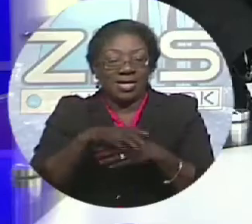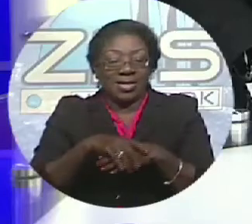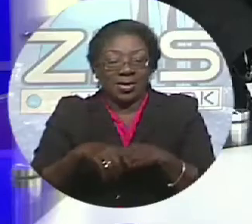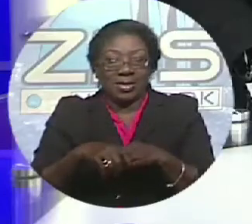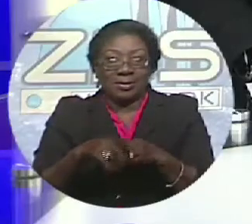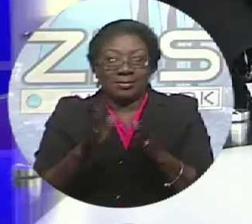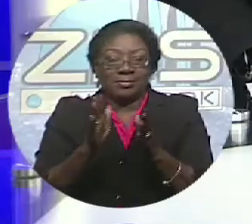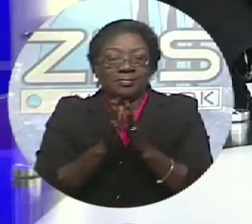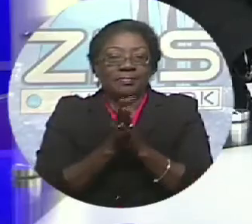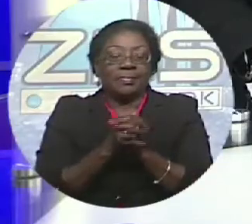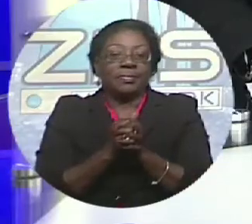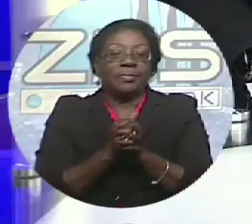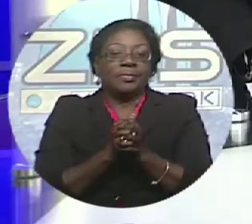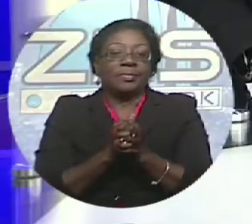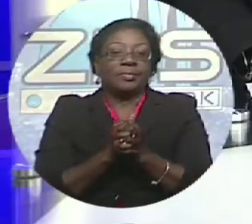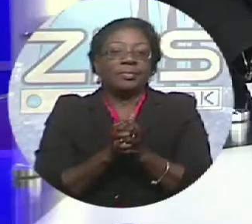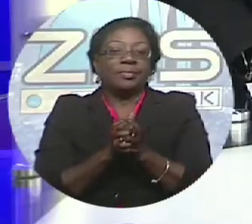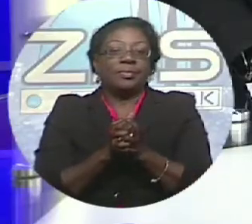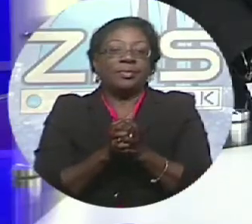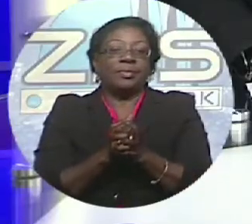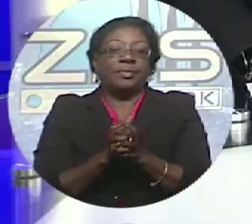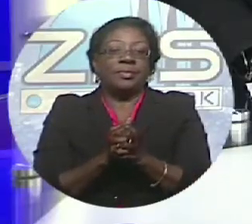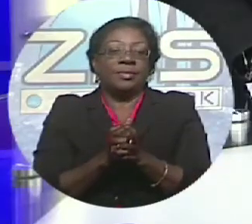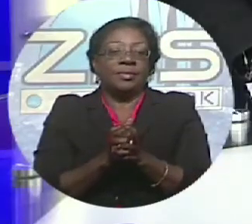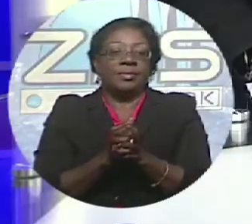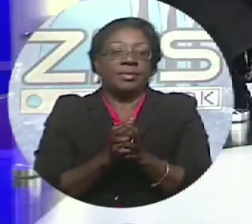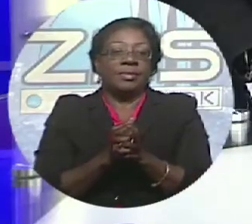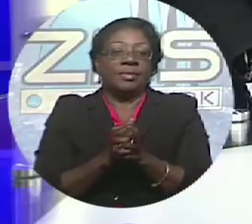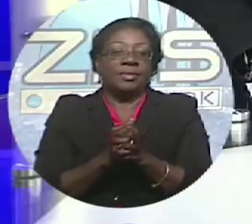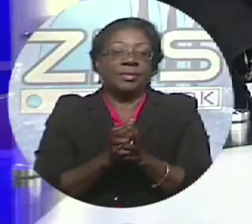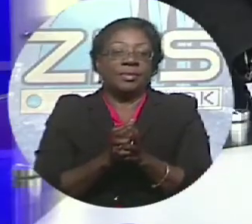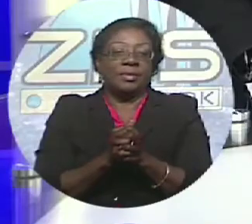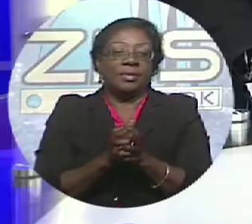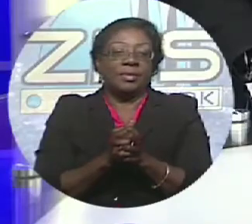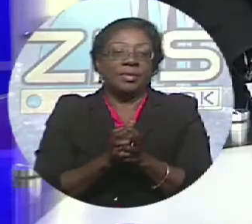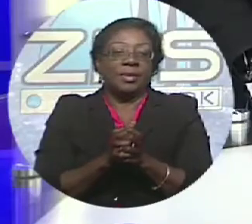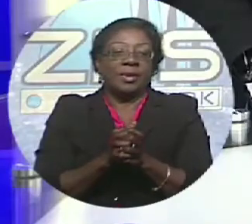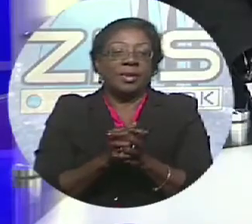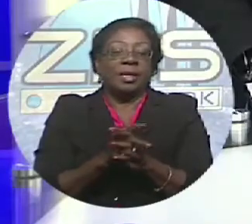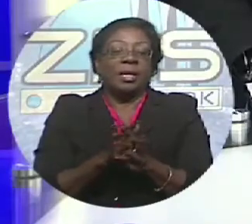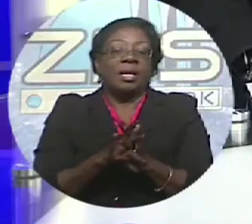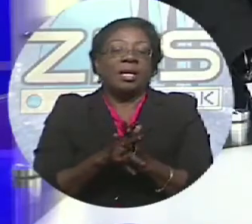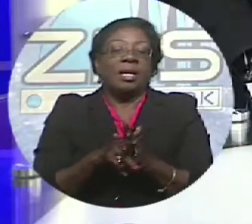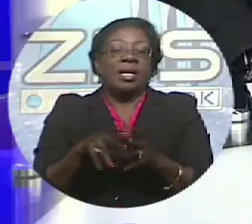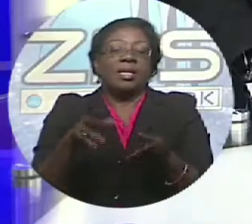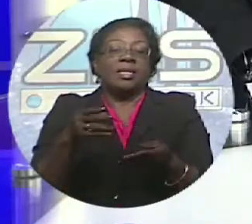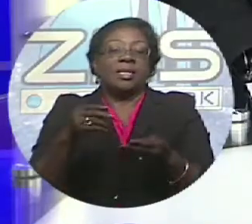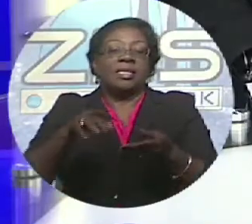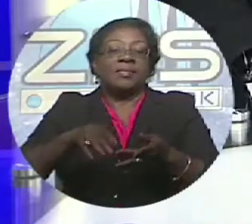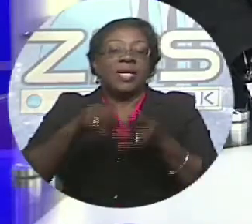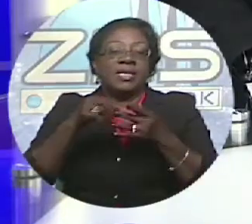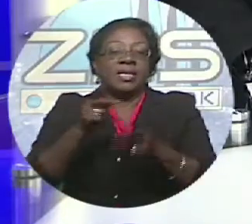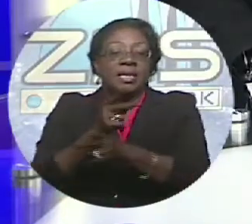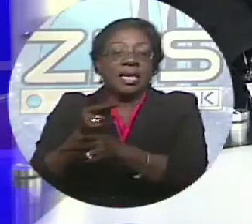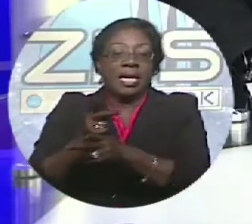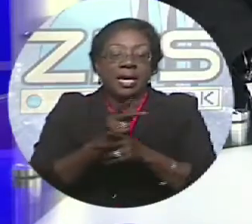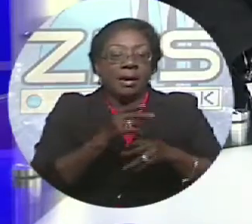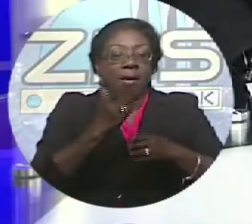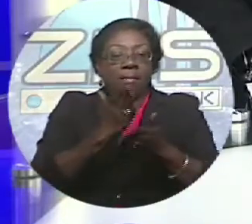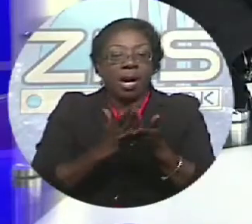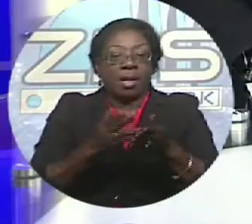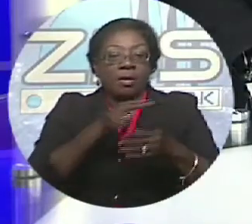Medical tourism already showing signs of becoming a promising niche market for the country. And Public Hospitals Authority Chairman Frank Smith says even ahead of the